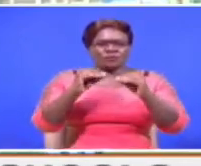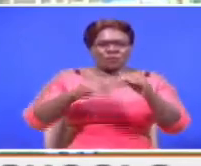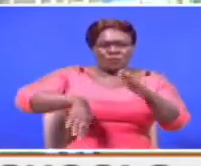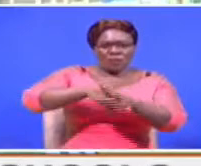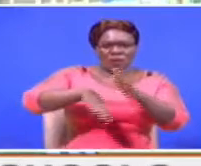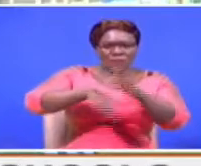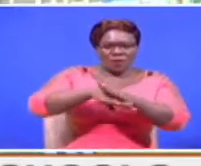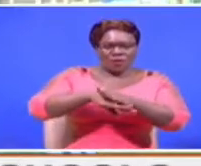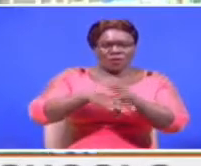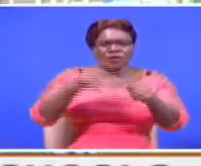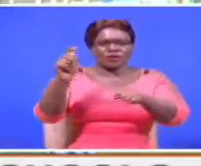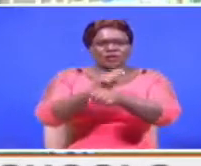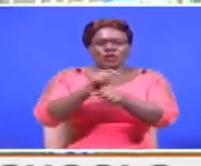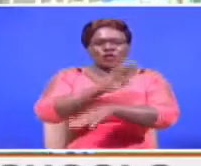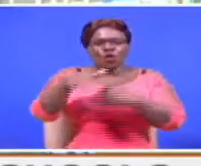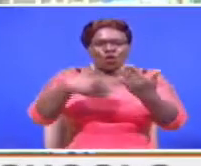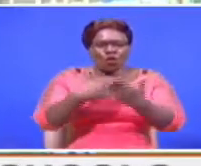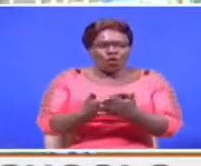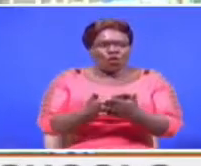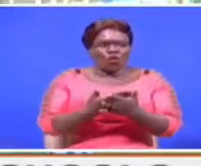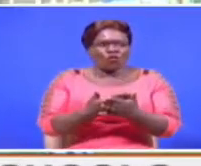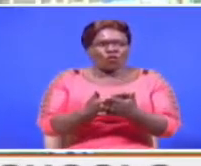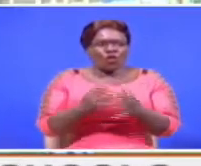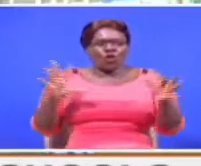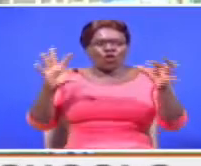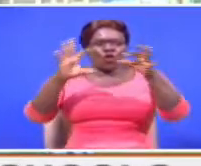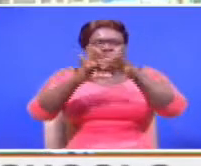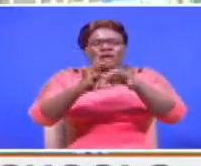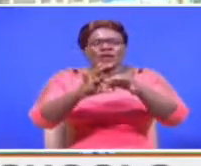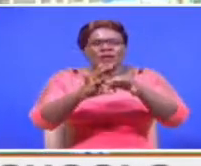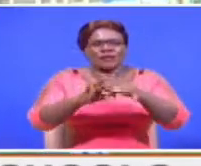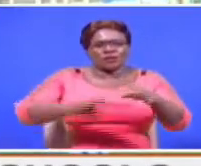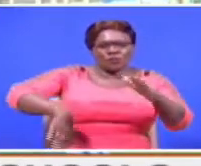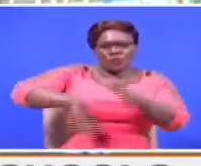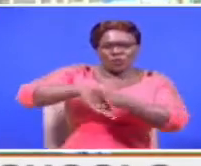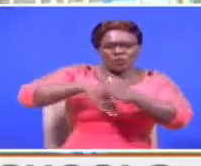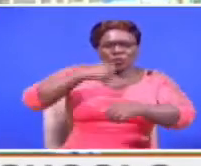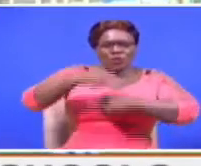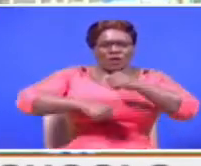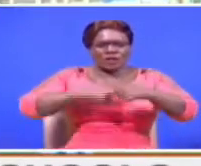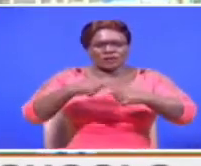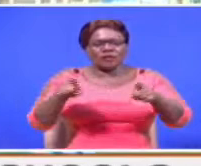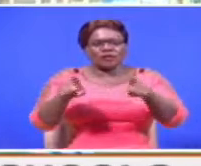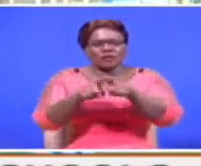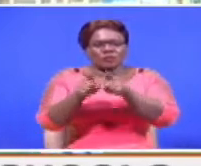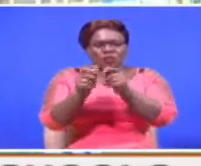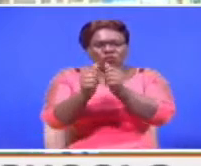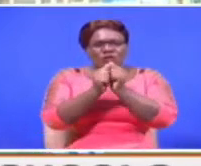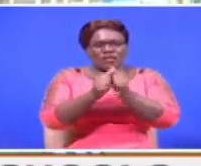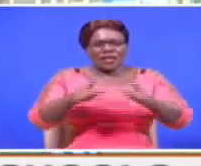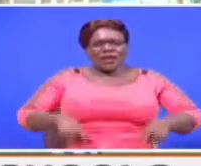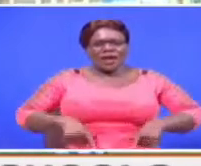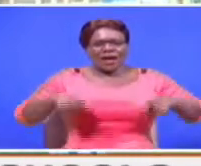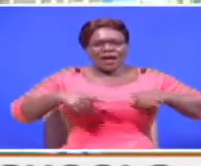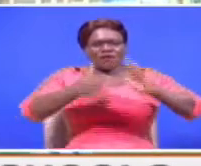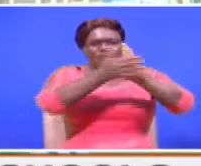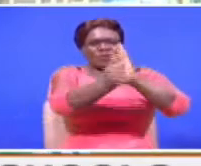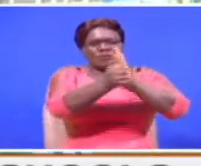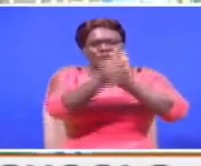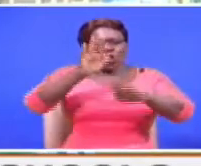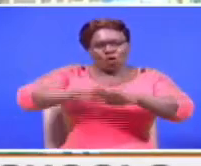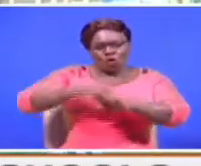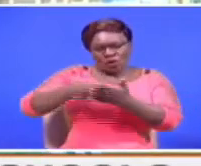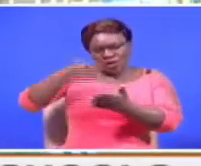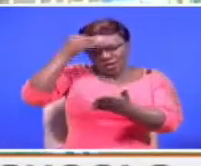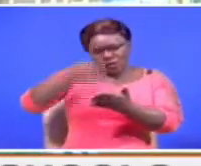football sessions, that all of them, they connect one football activity together with one life skills, with one educational